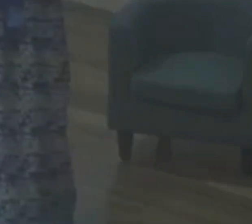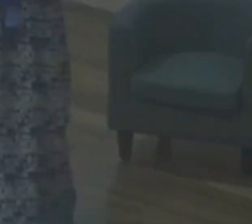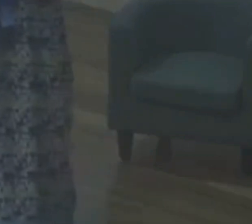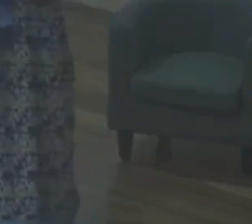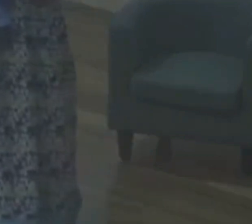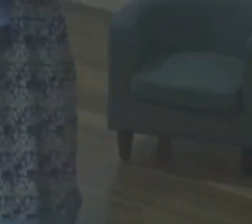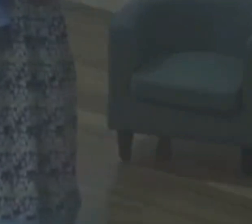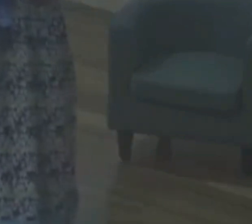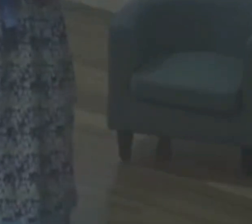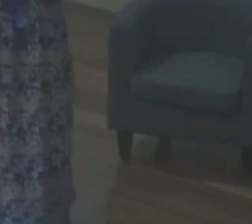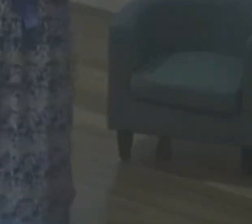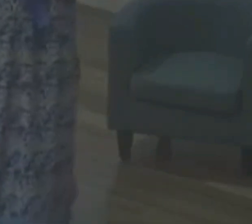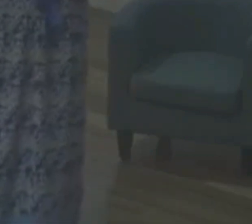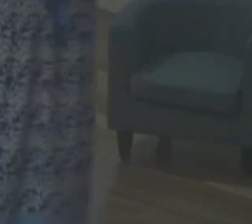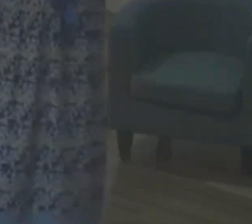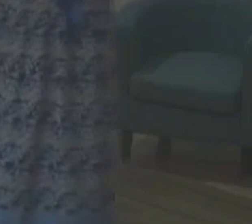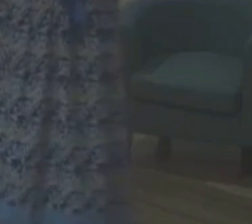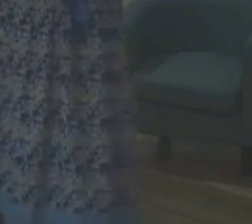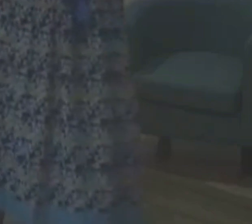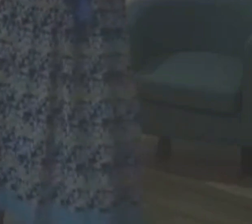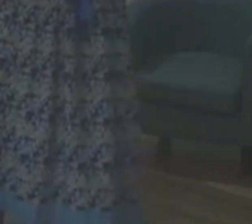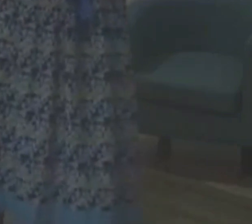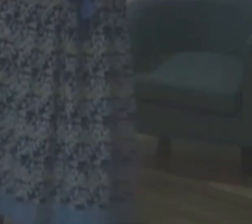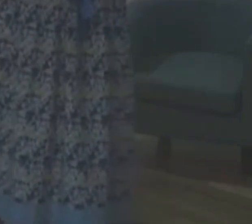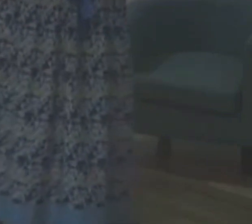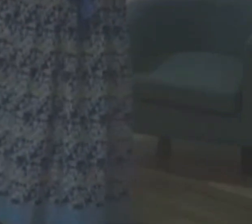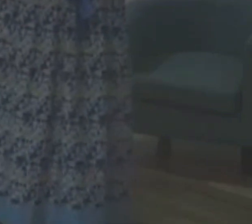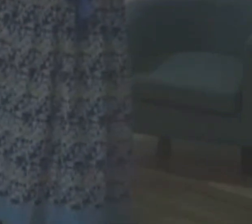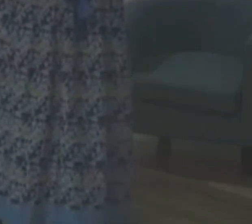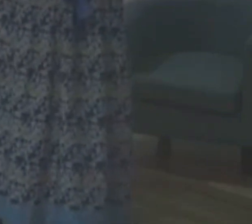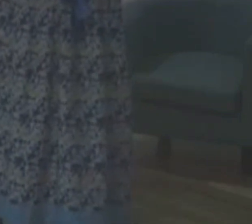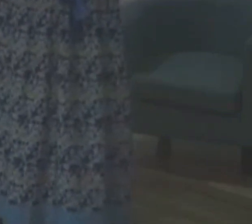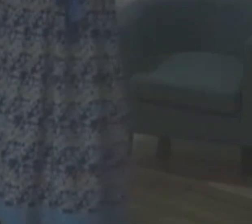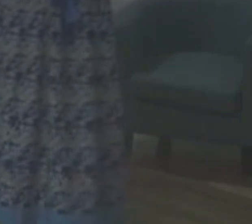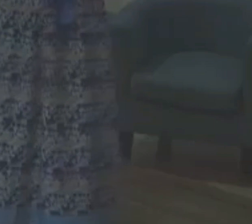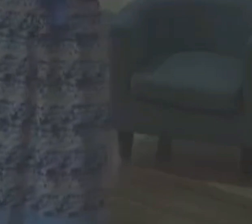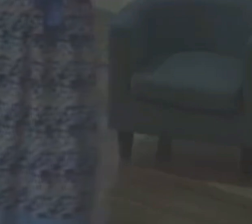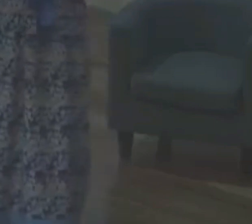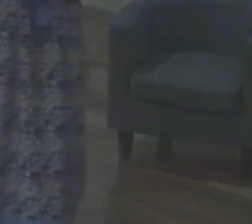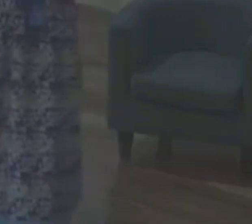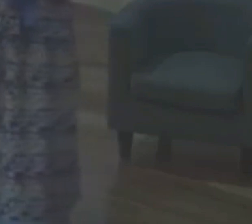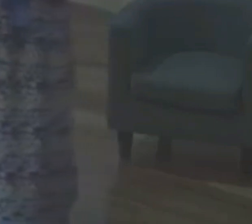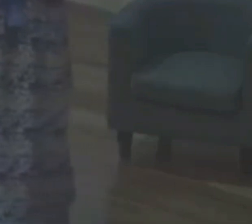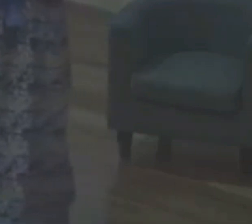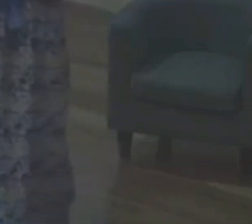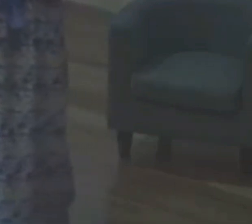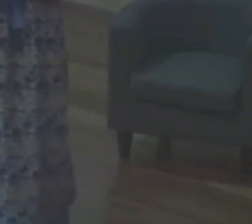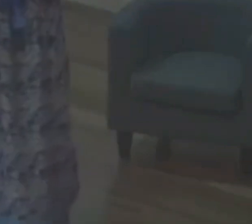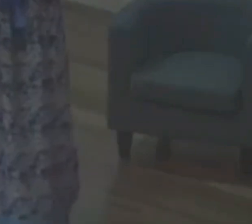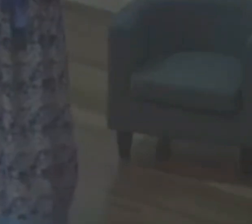at the impact of loneliness on physical and mental well-being. And loneliness has a similar impact to